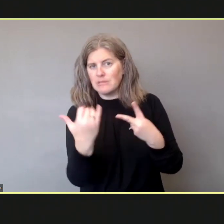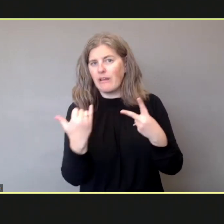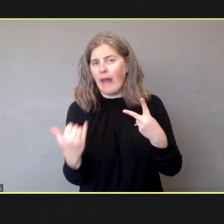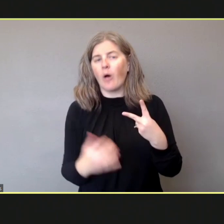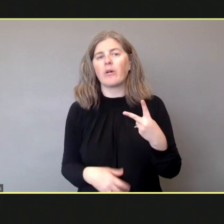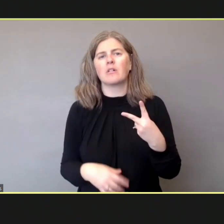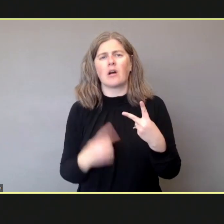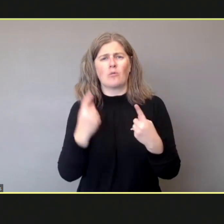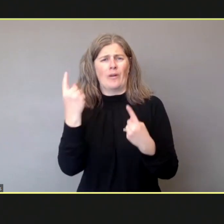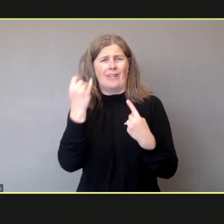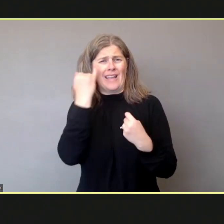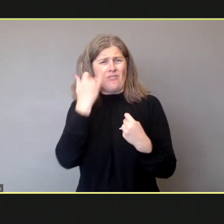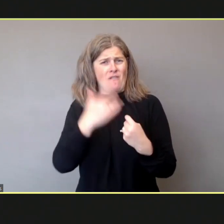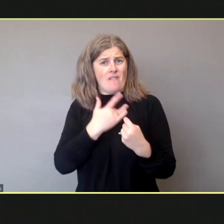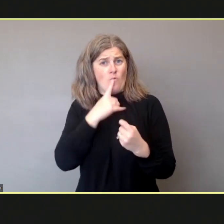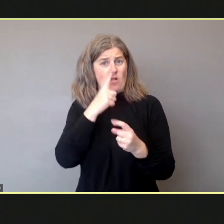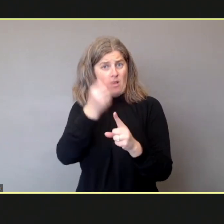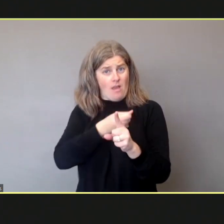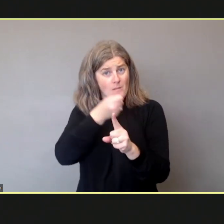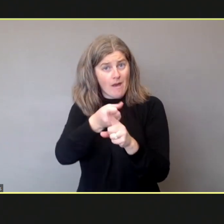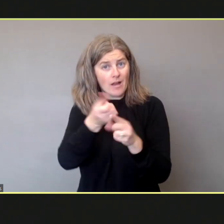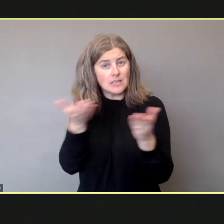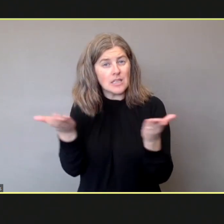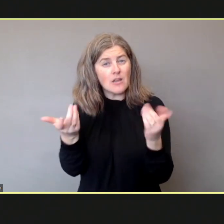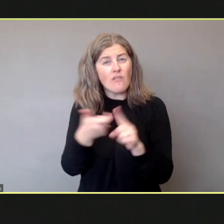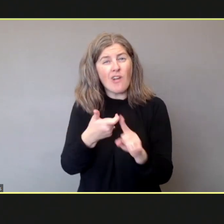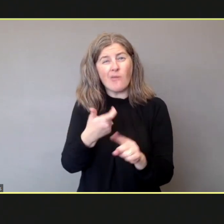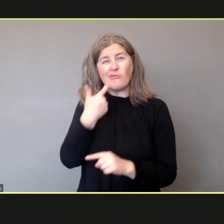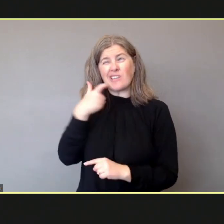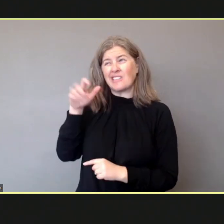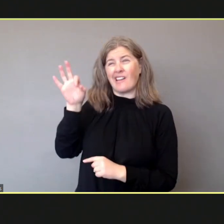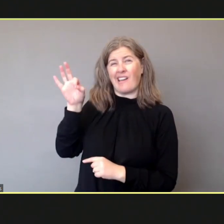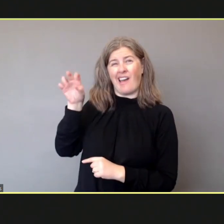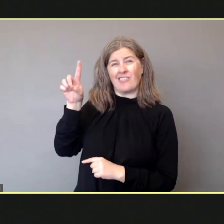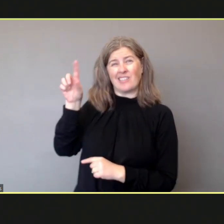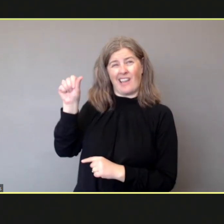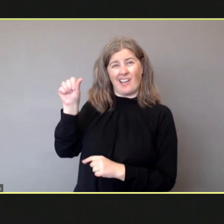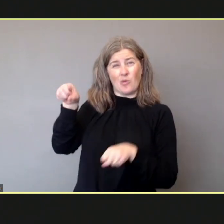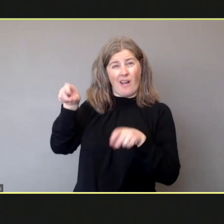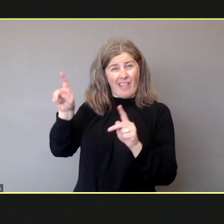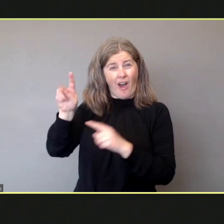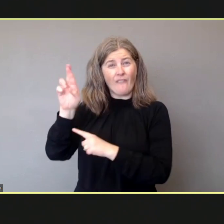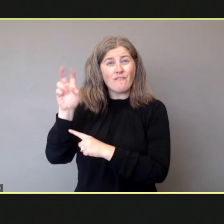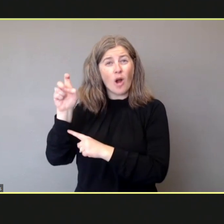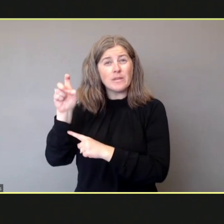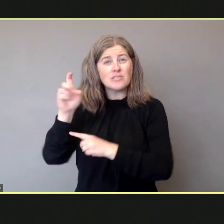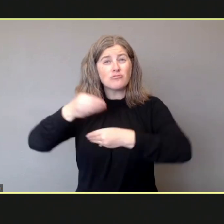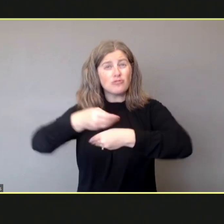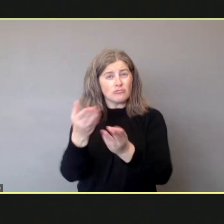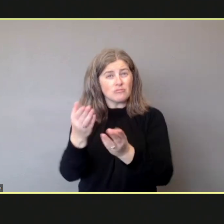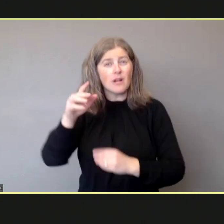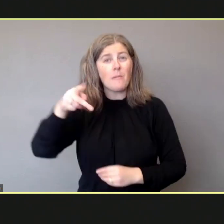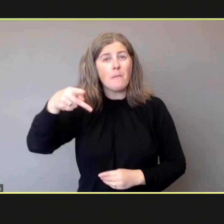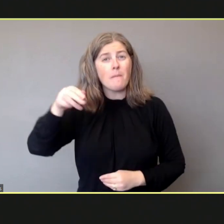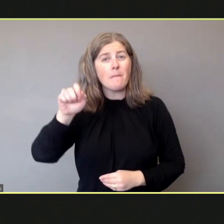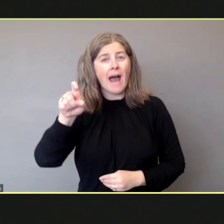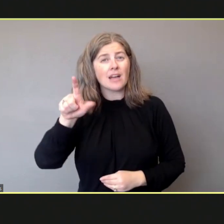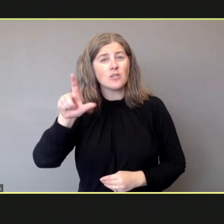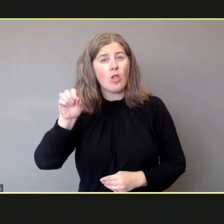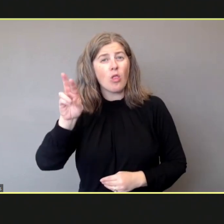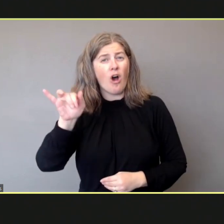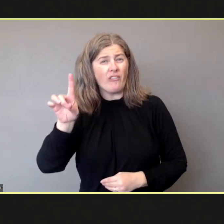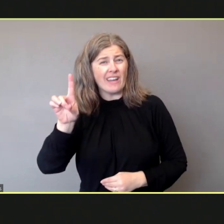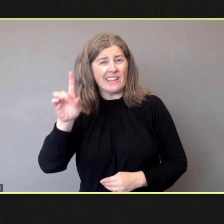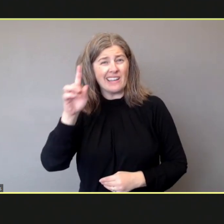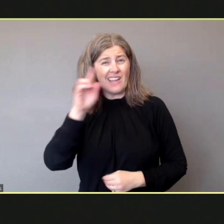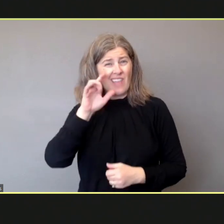if you think there'll be an impact here from the recent FDA decision to allow pharmacies to prescribe Paxlovid, and if that's kind of in